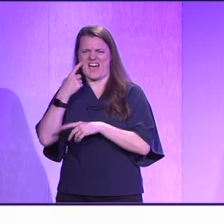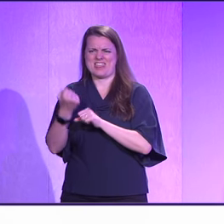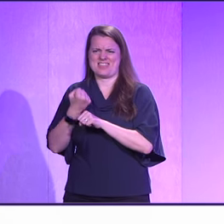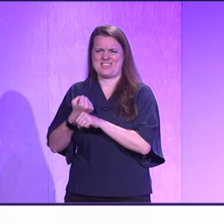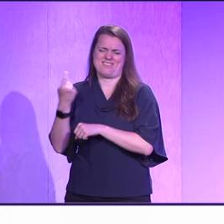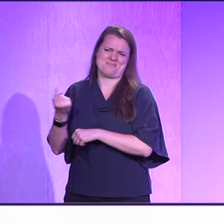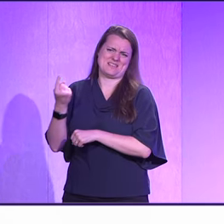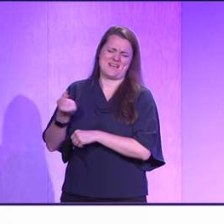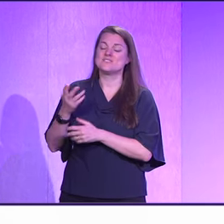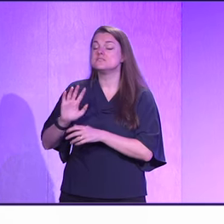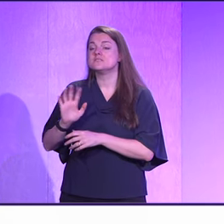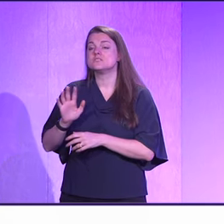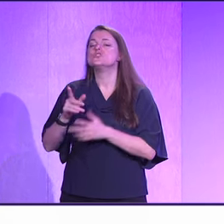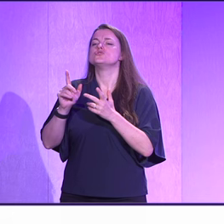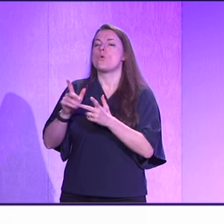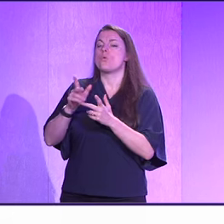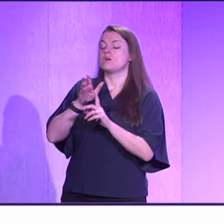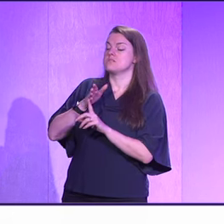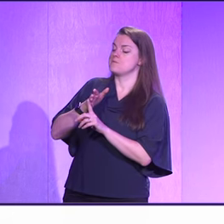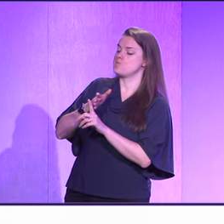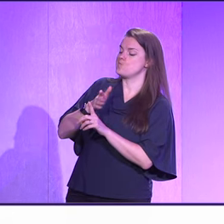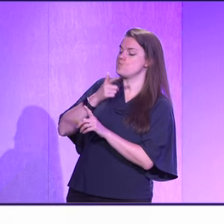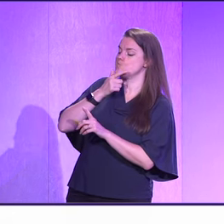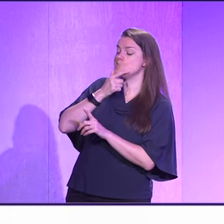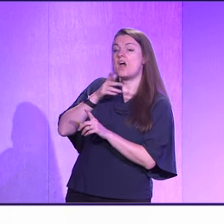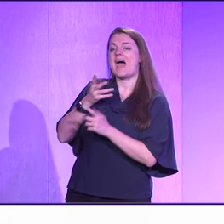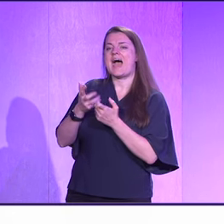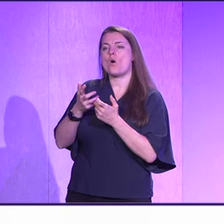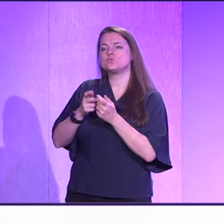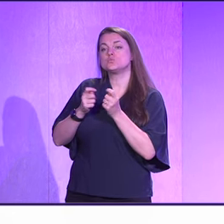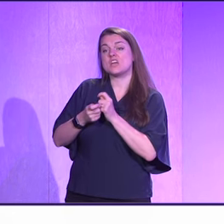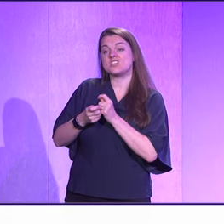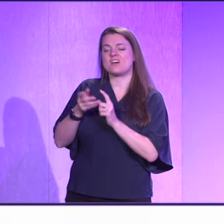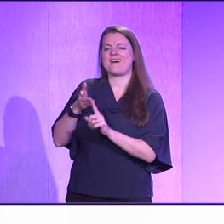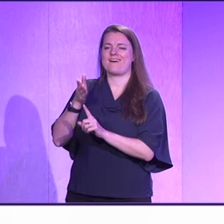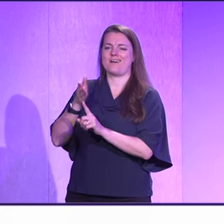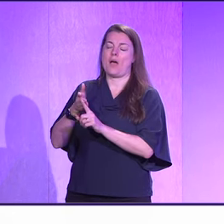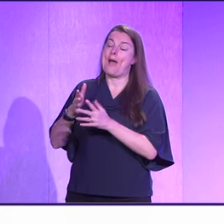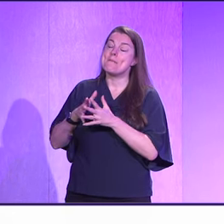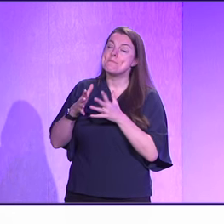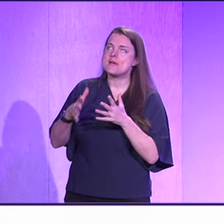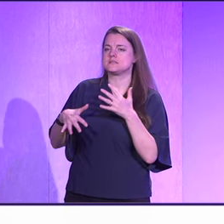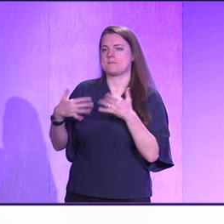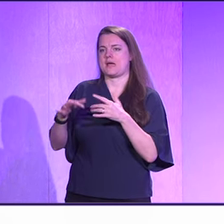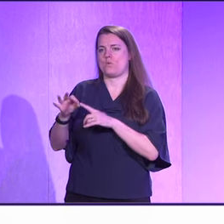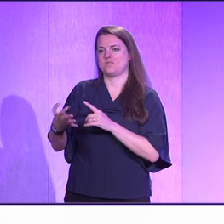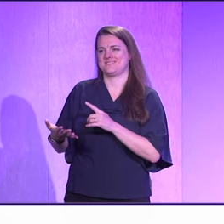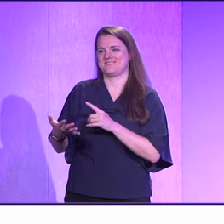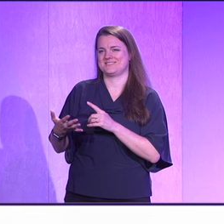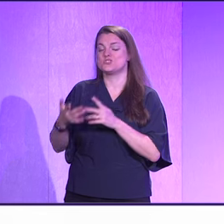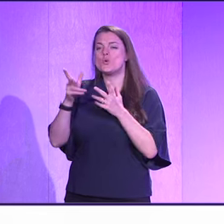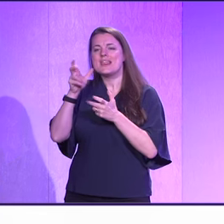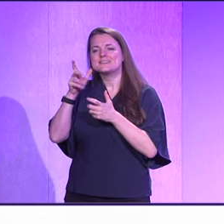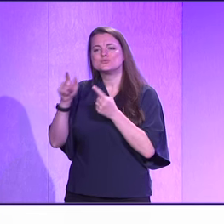A lot of the ways to do that is to identify the biggest pain problem they have, right? What's the thing that's sucking the most? What do they complain about